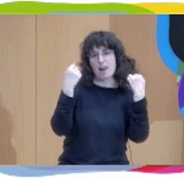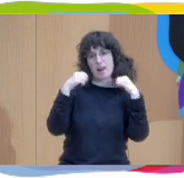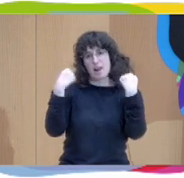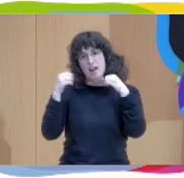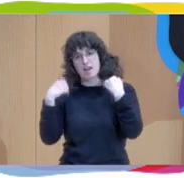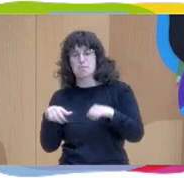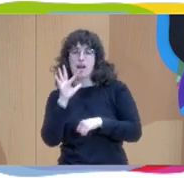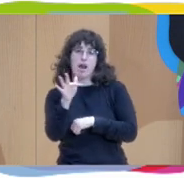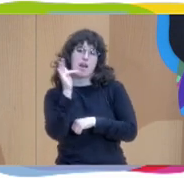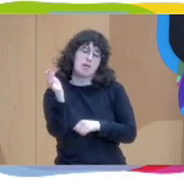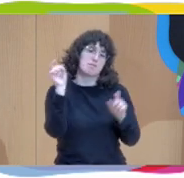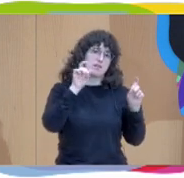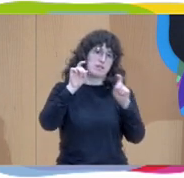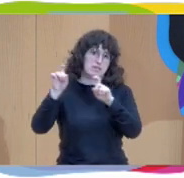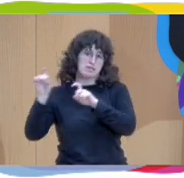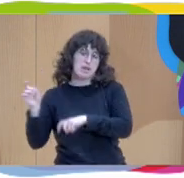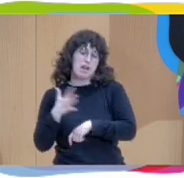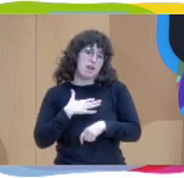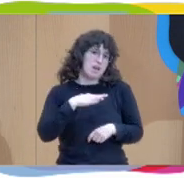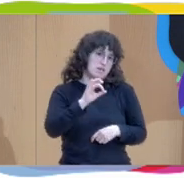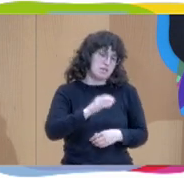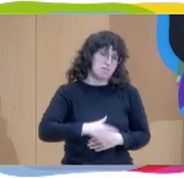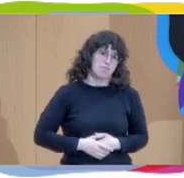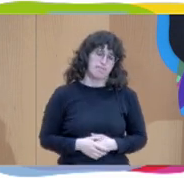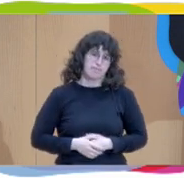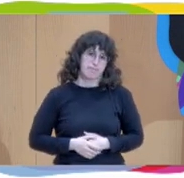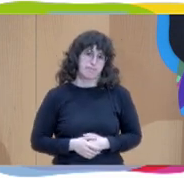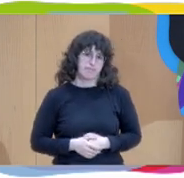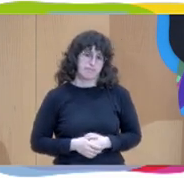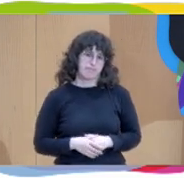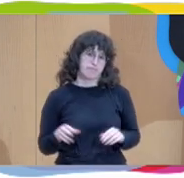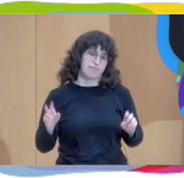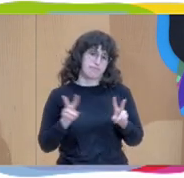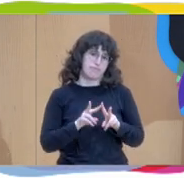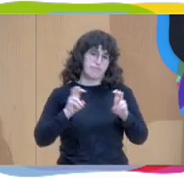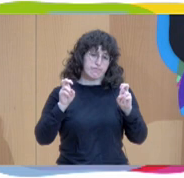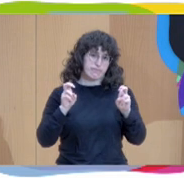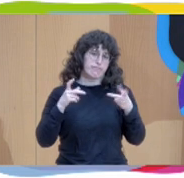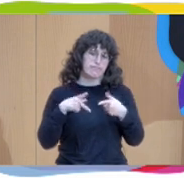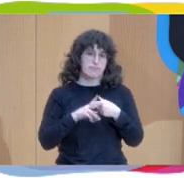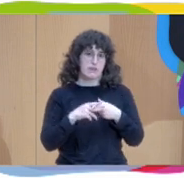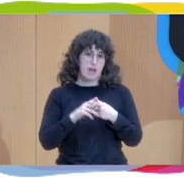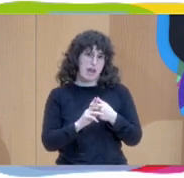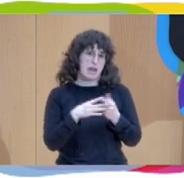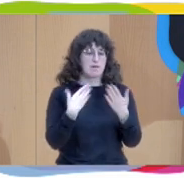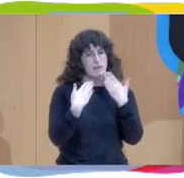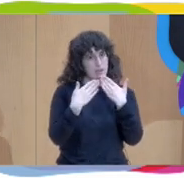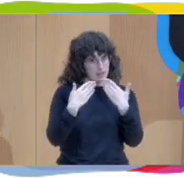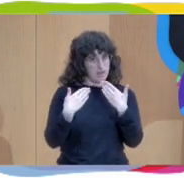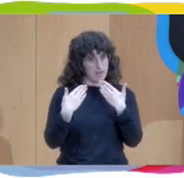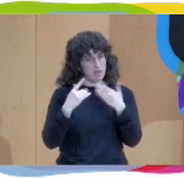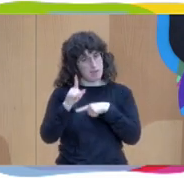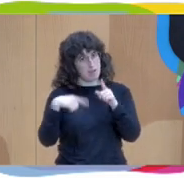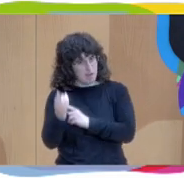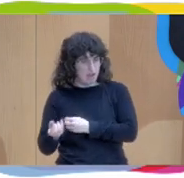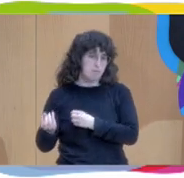about dialogical tools and ways of working in workplaces and so on to spread dialogical